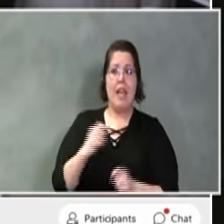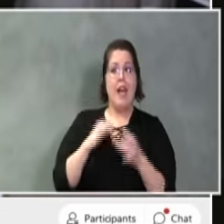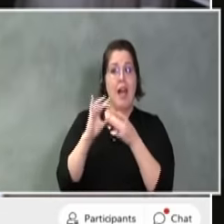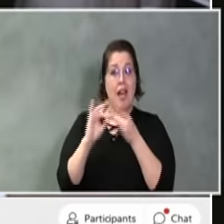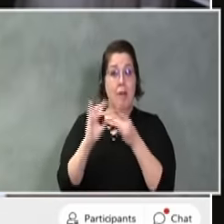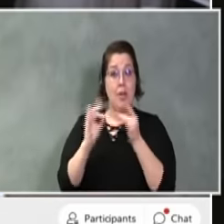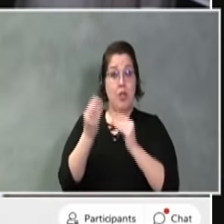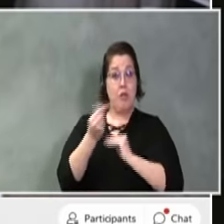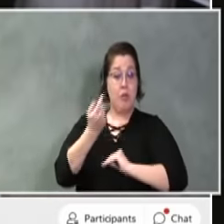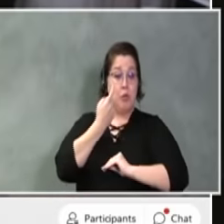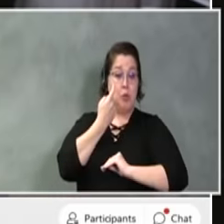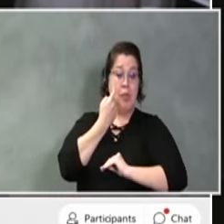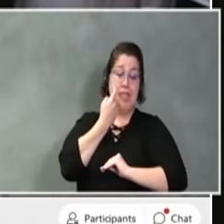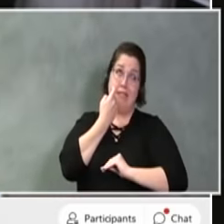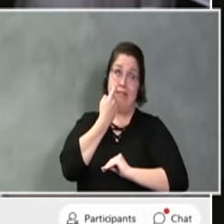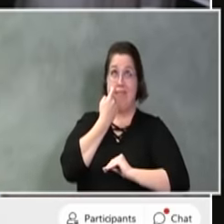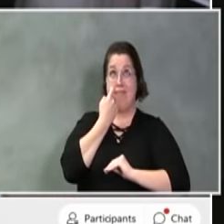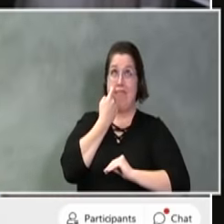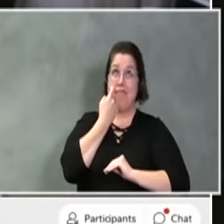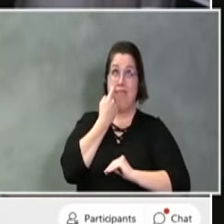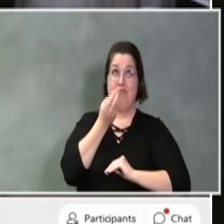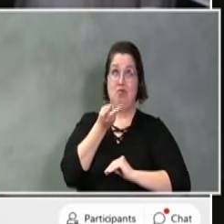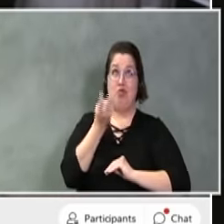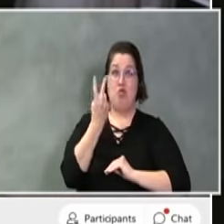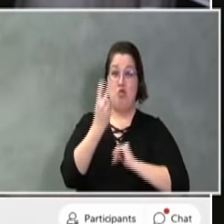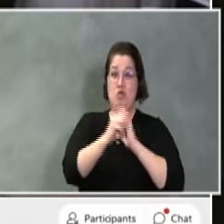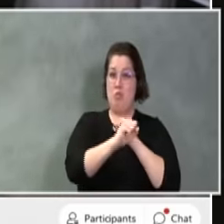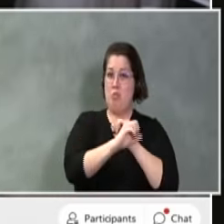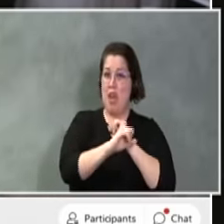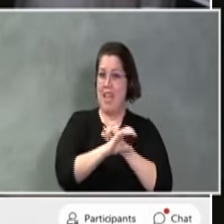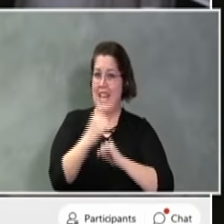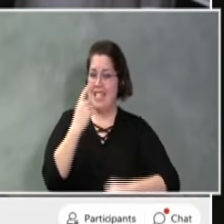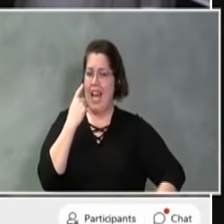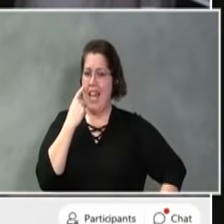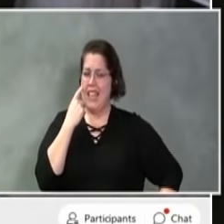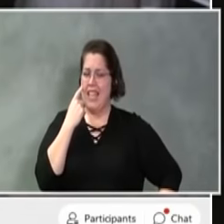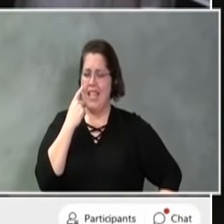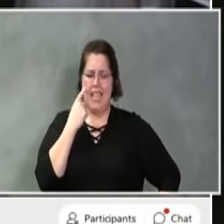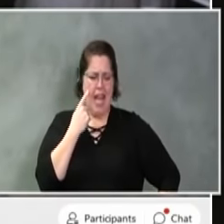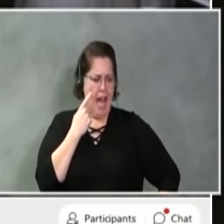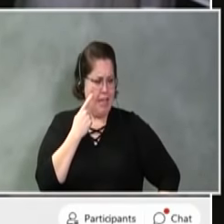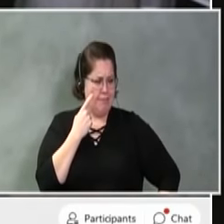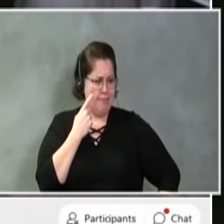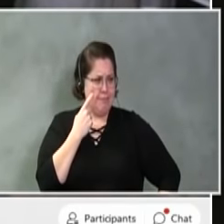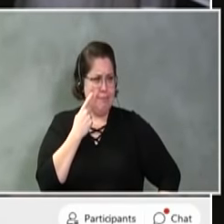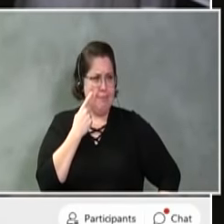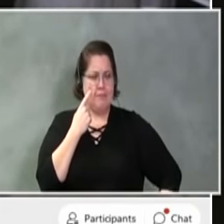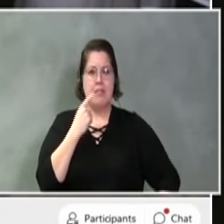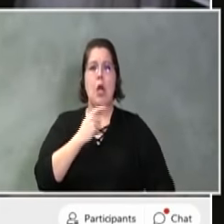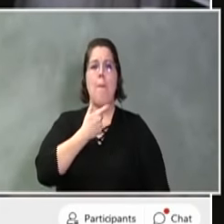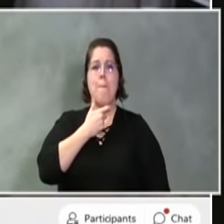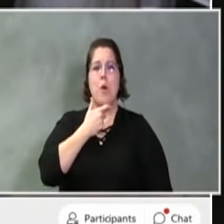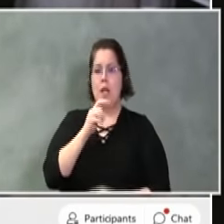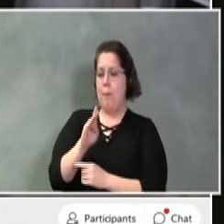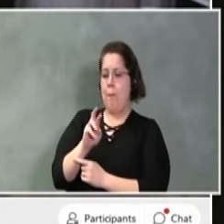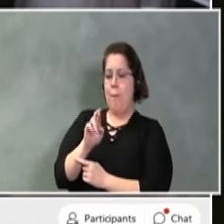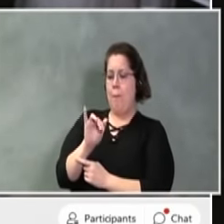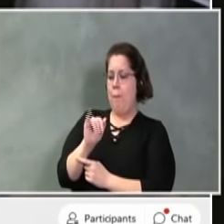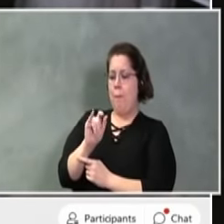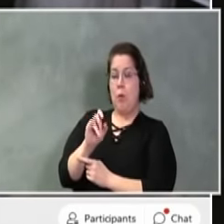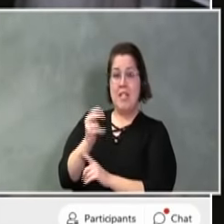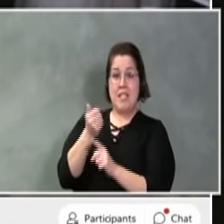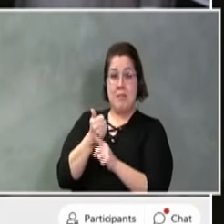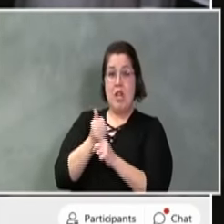couple of our last 2 broadcasts that Britain is going through a